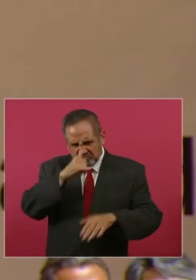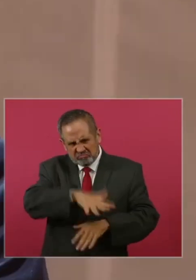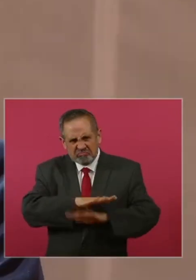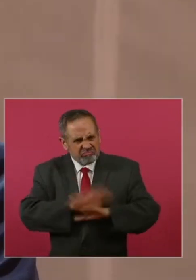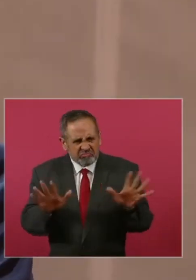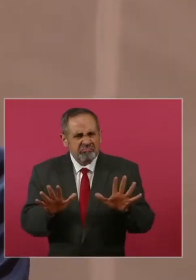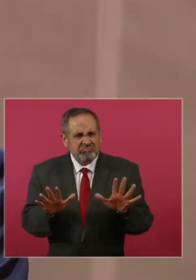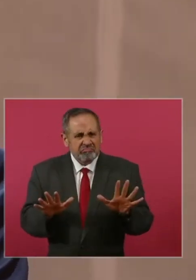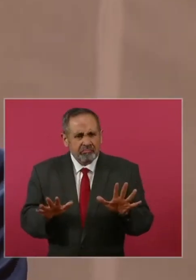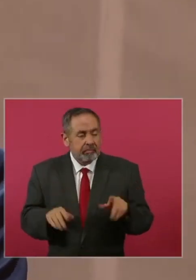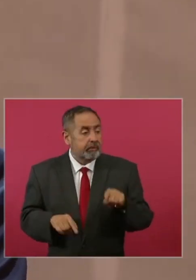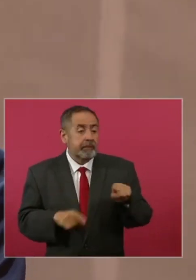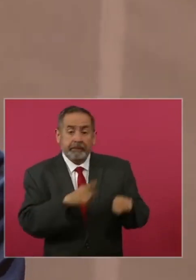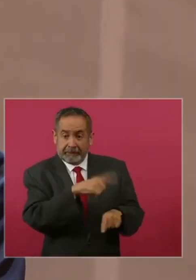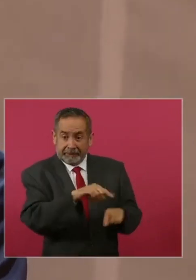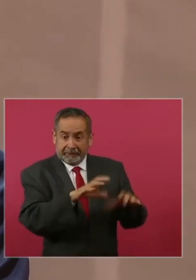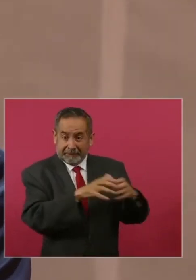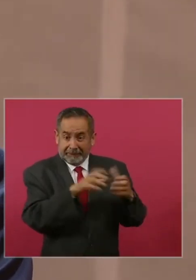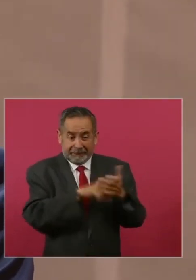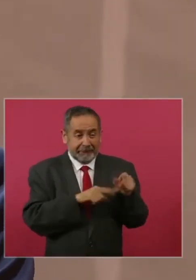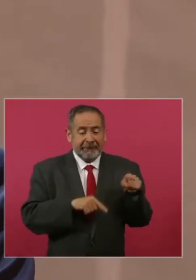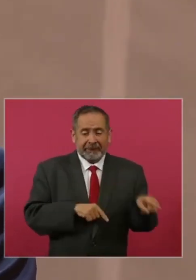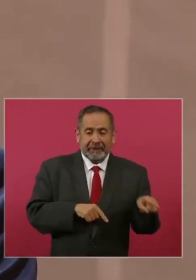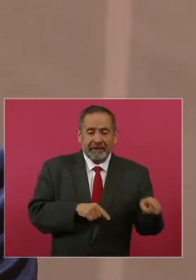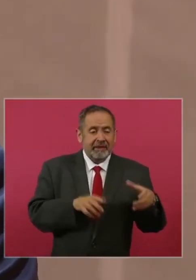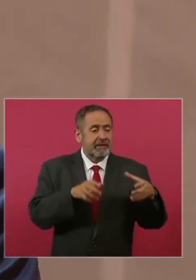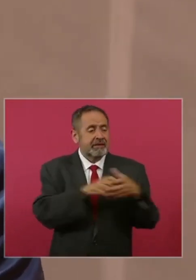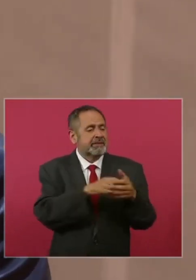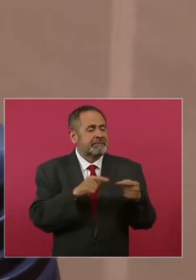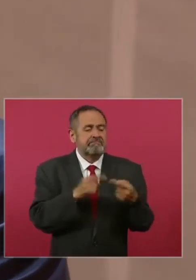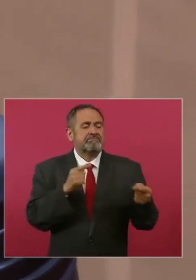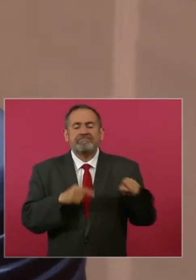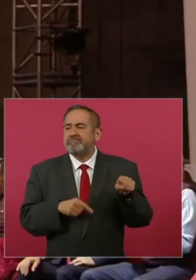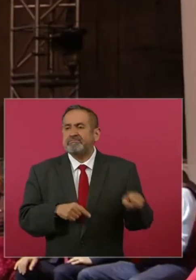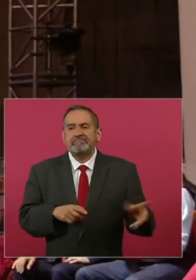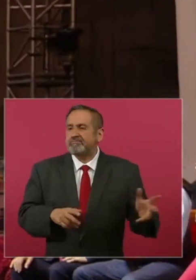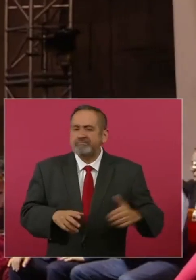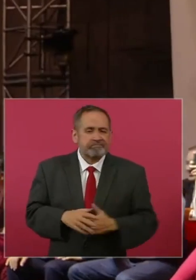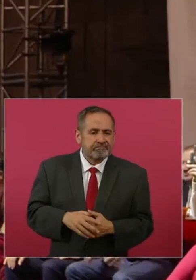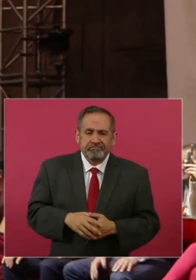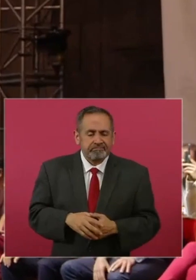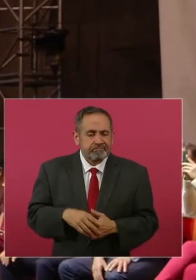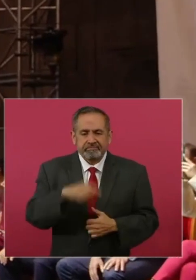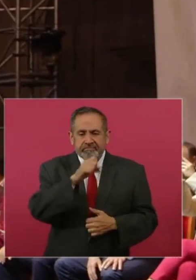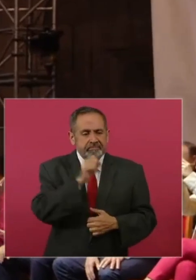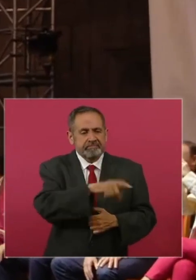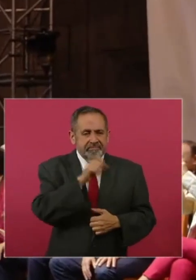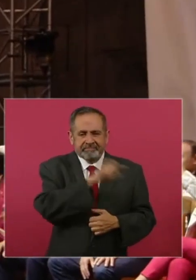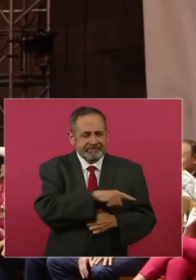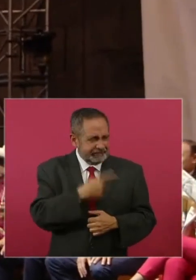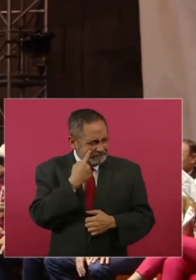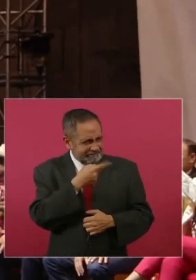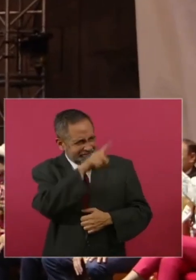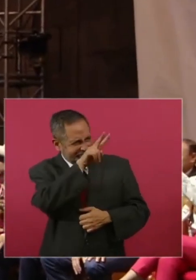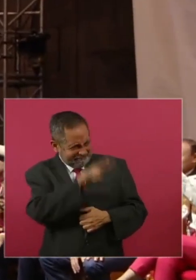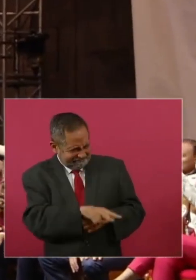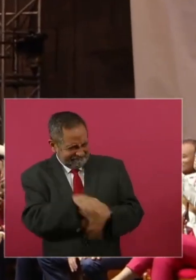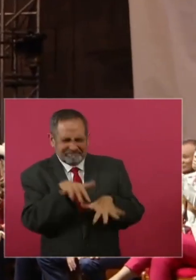continue as vassals to anyone, de nuestro tiempo, those reactionaries cada vez enseñan of our más el time,